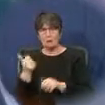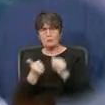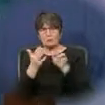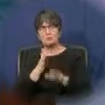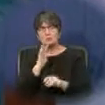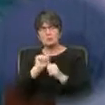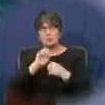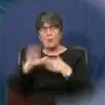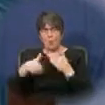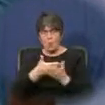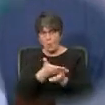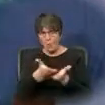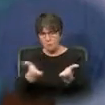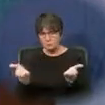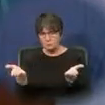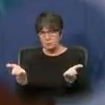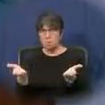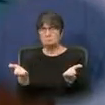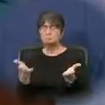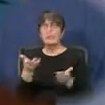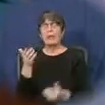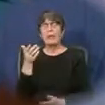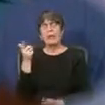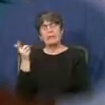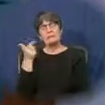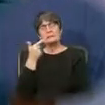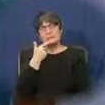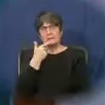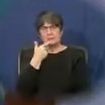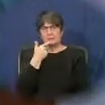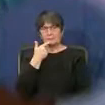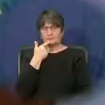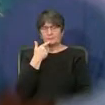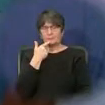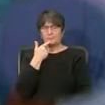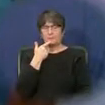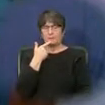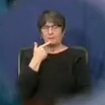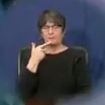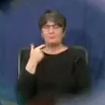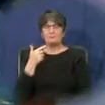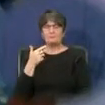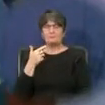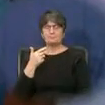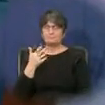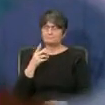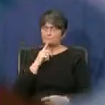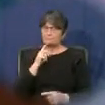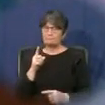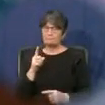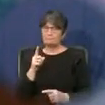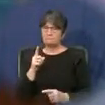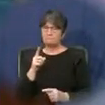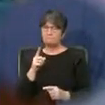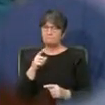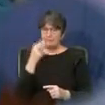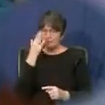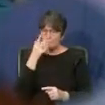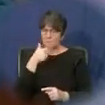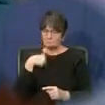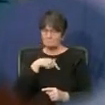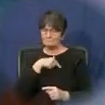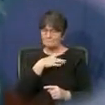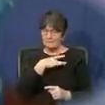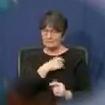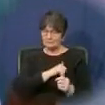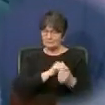of them together and presenting to them that different than much of our drive for